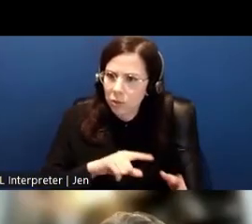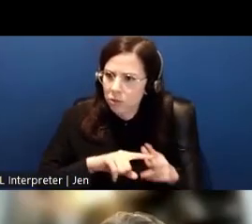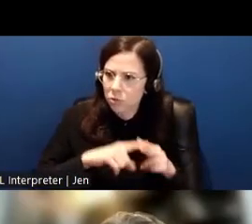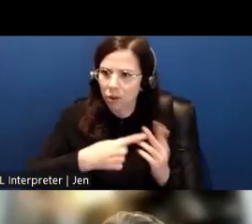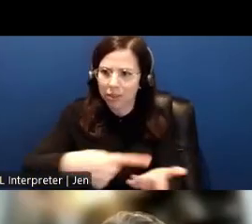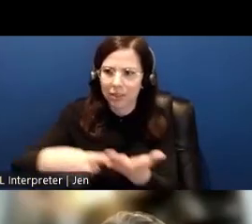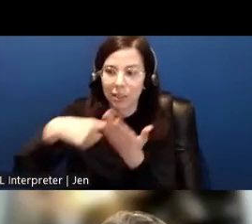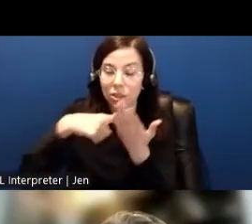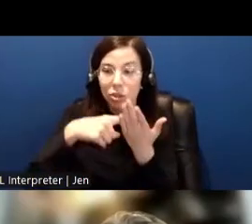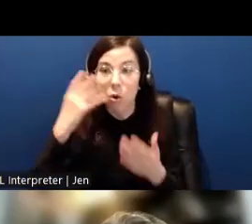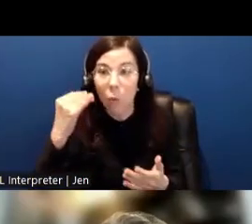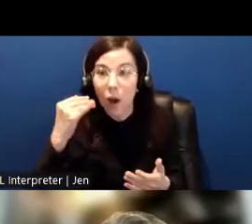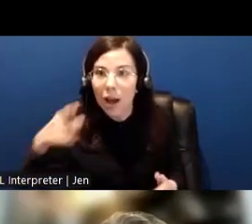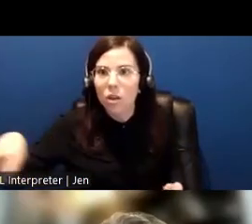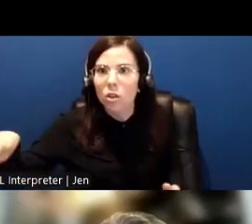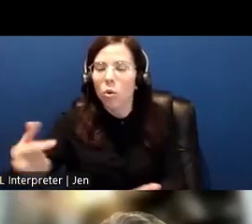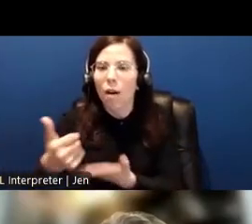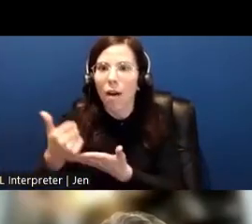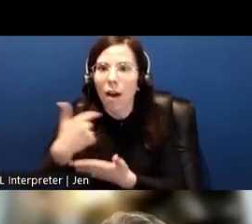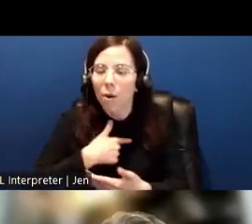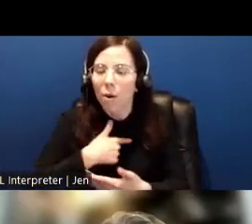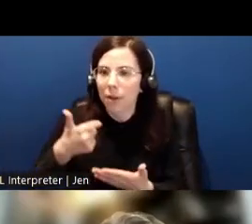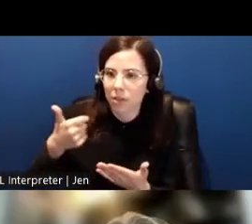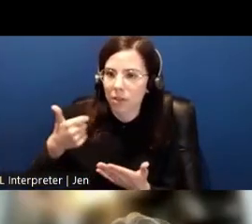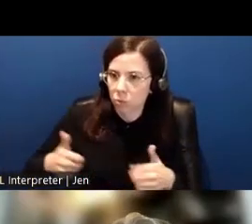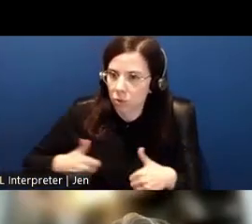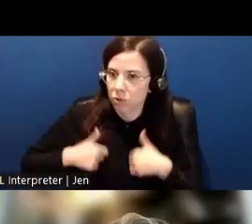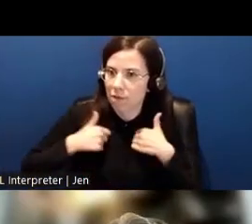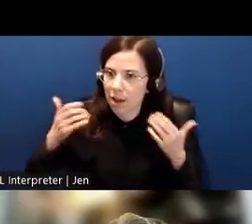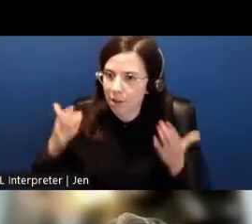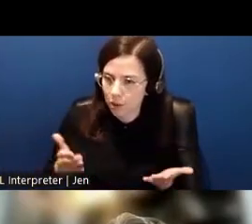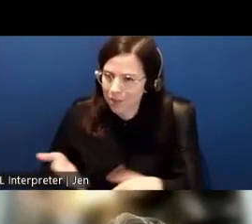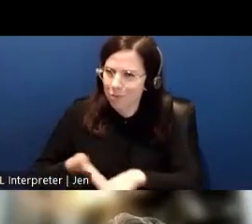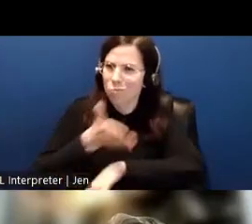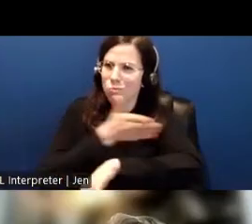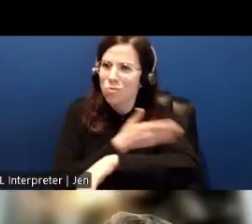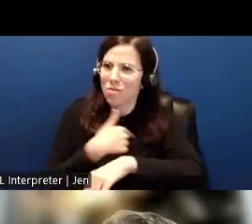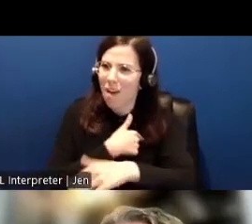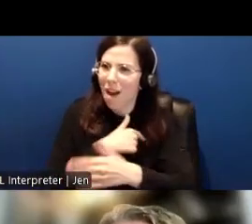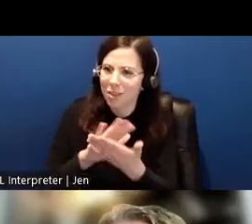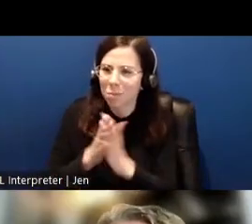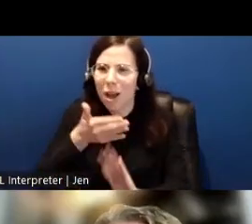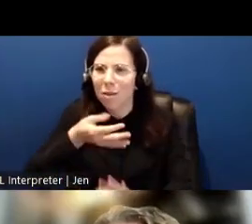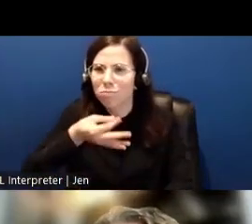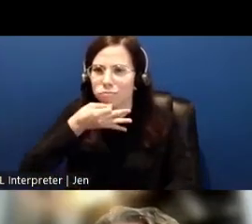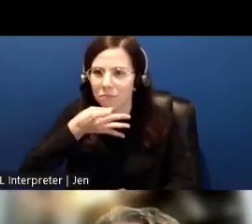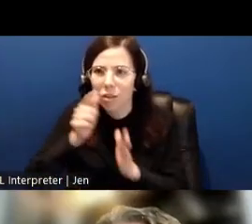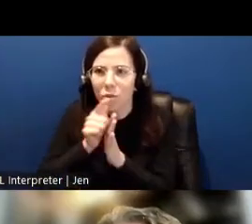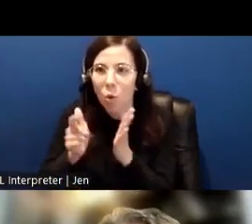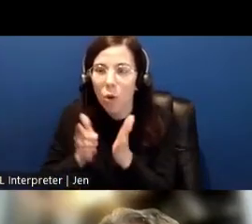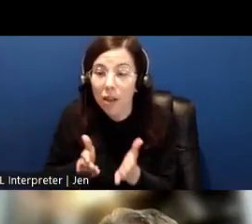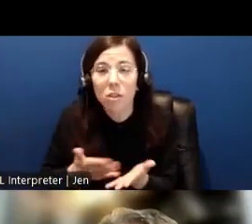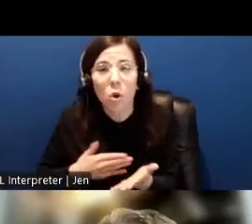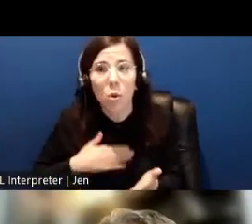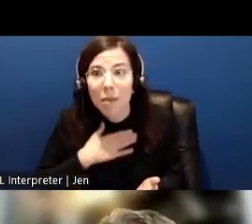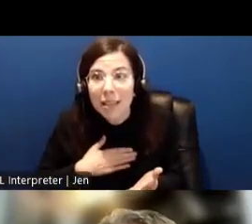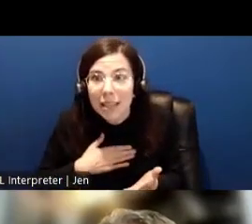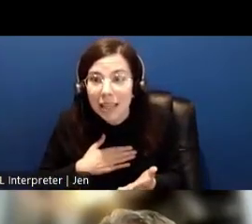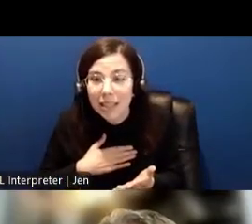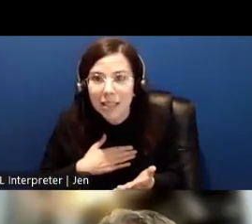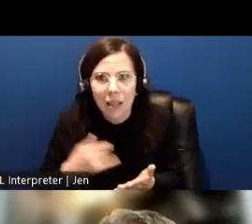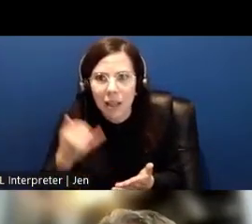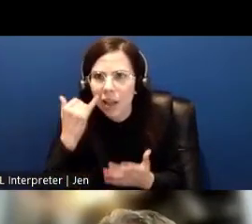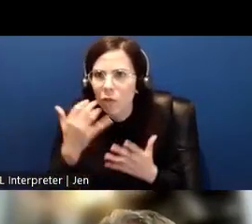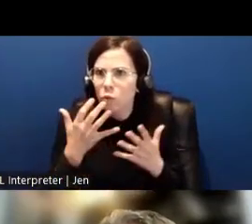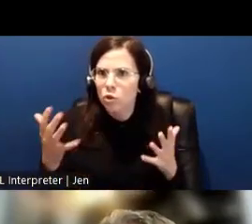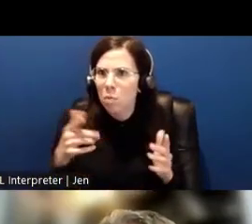you help us serve survivors and make us better lawyers. So be sure to ask questions. If we go too far